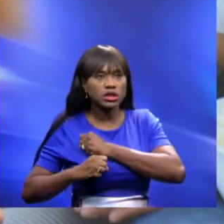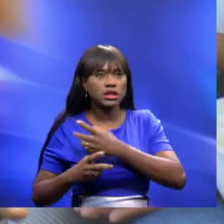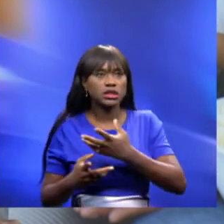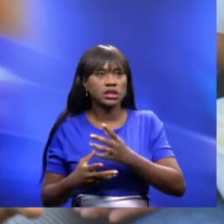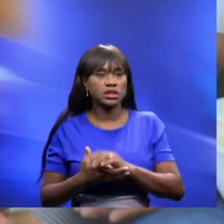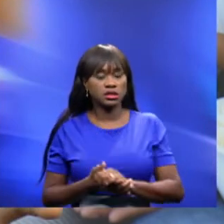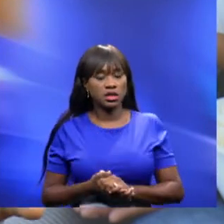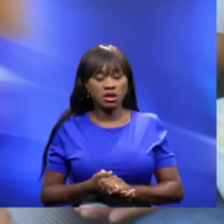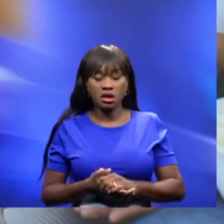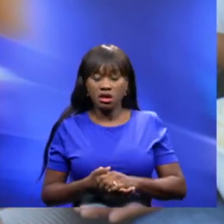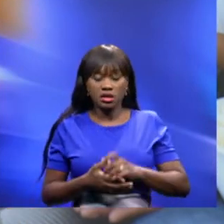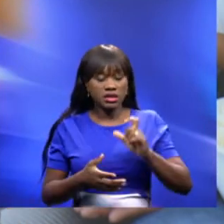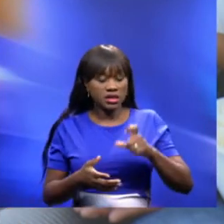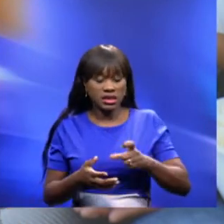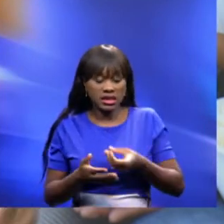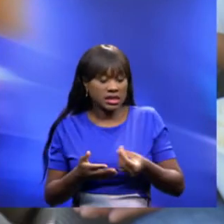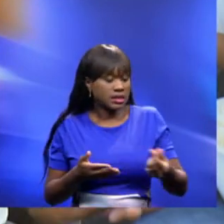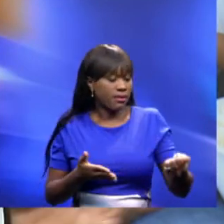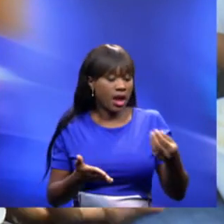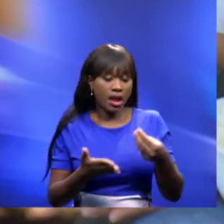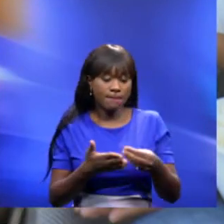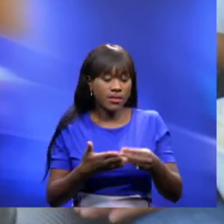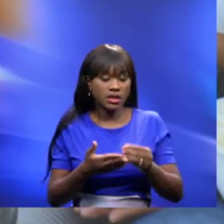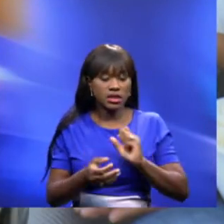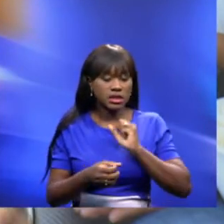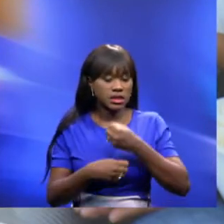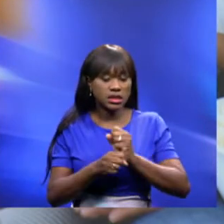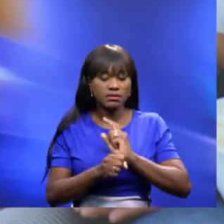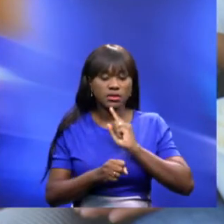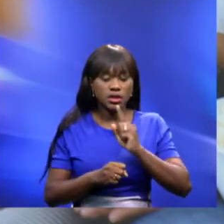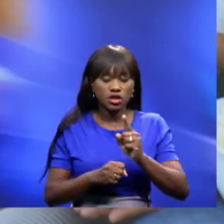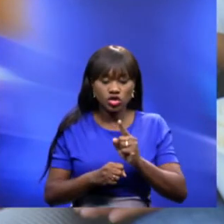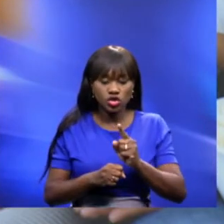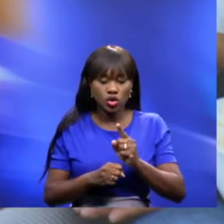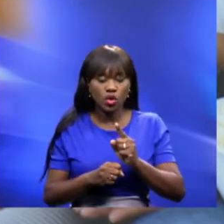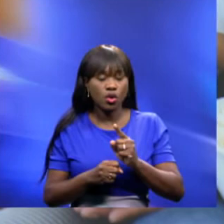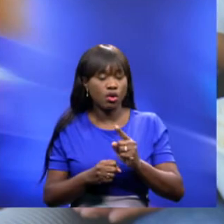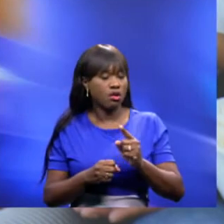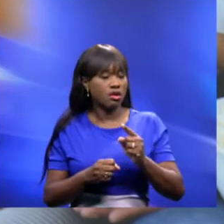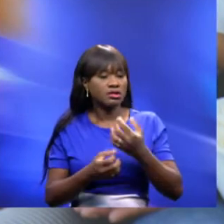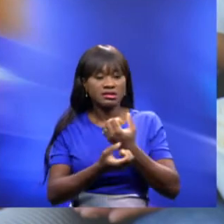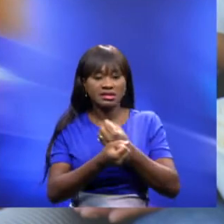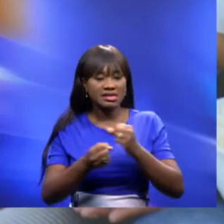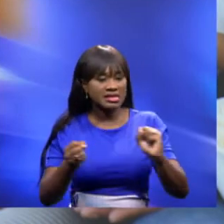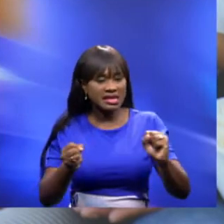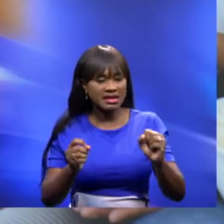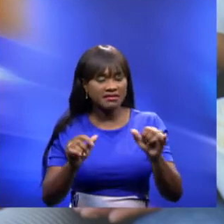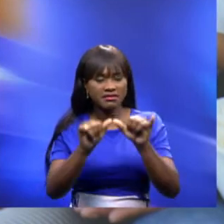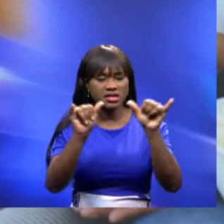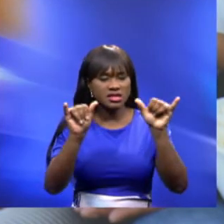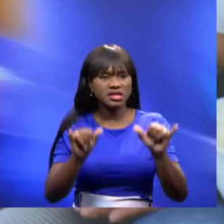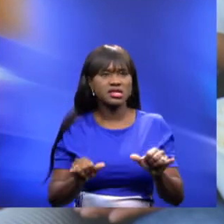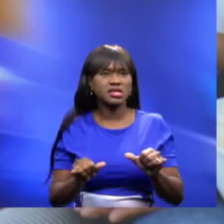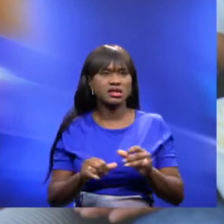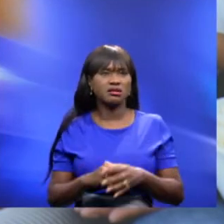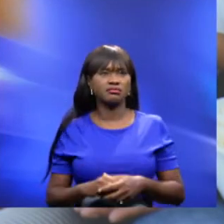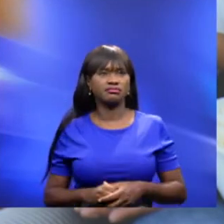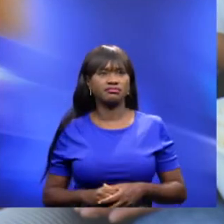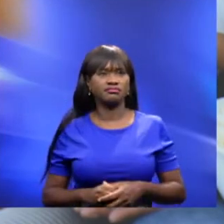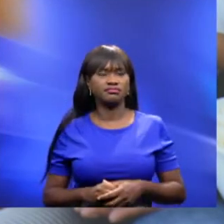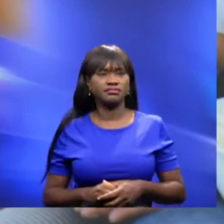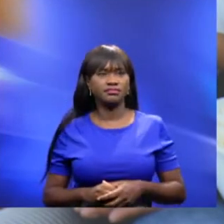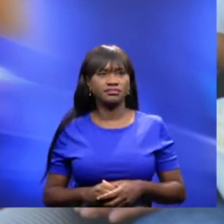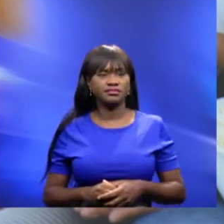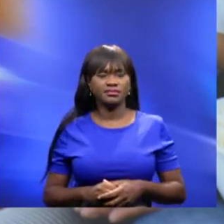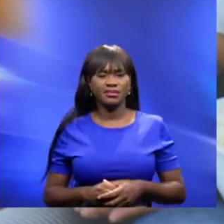to ensure that this thing is safe, or the cameras around my house, the example I gave, right? Well, I don't think, why do I really need to